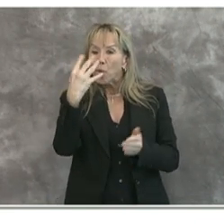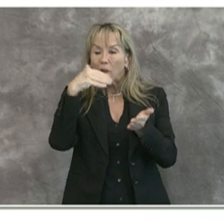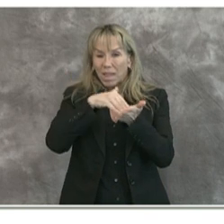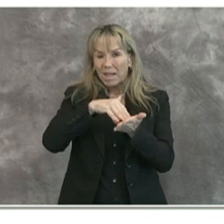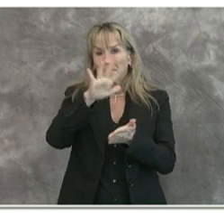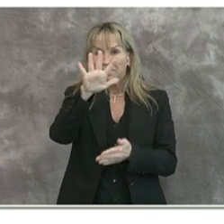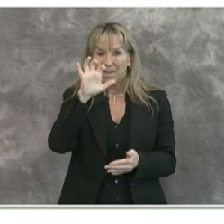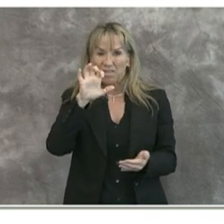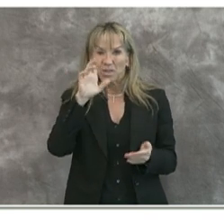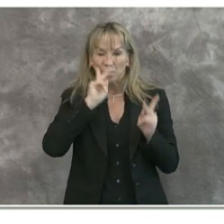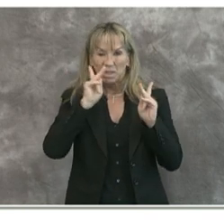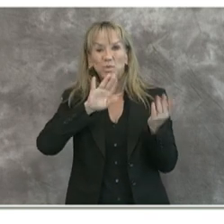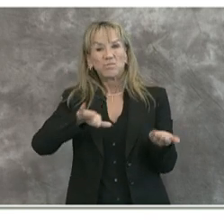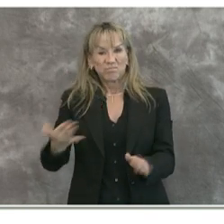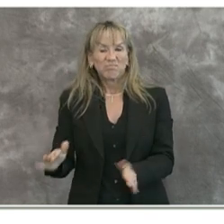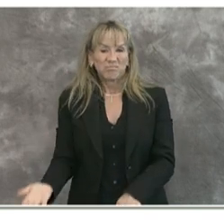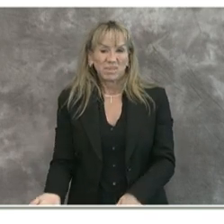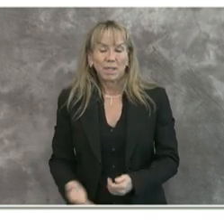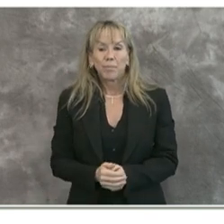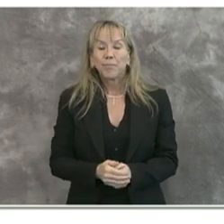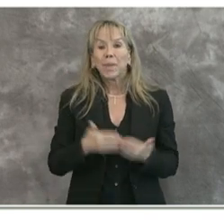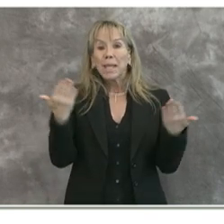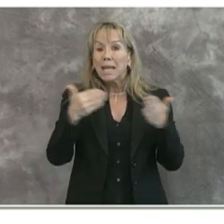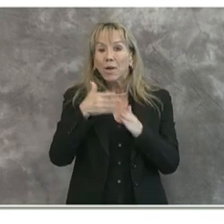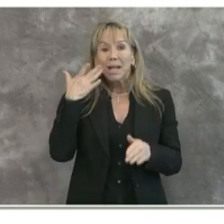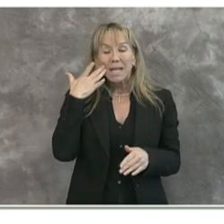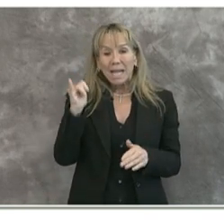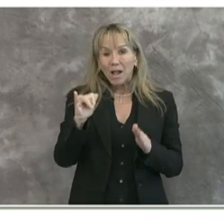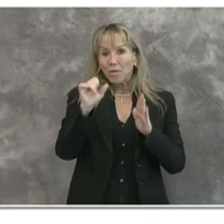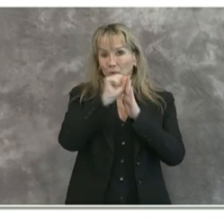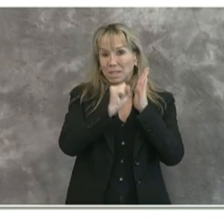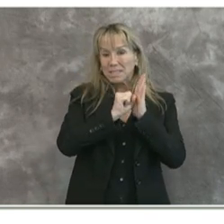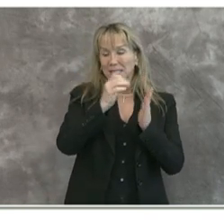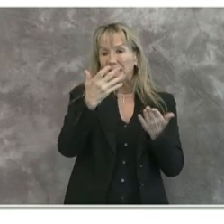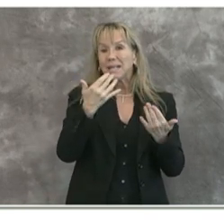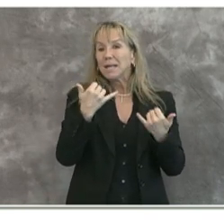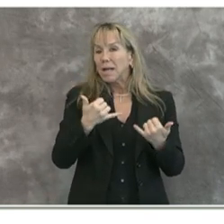104,500 deaths. Statewide, California is reporting almost